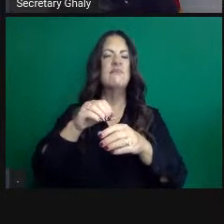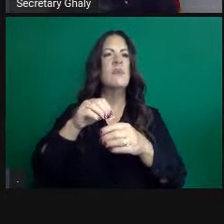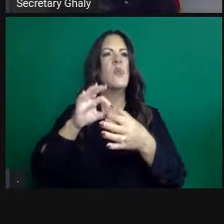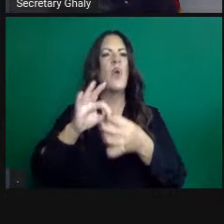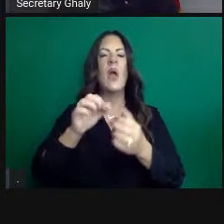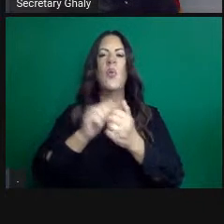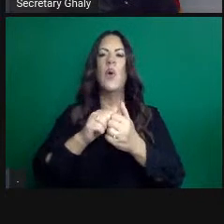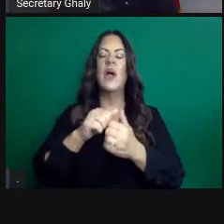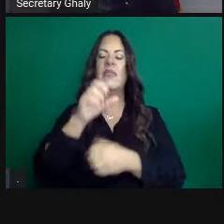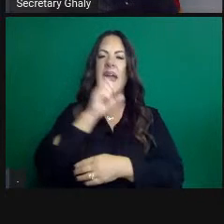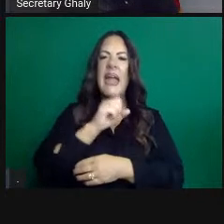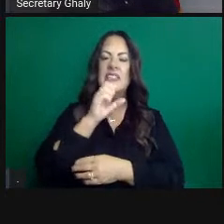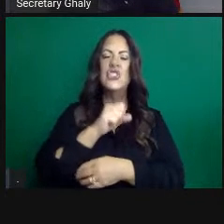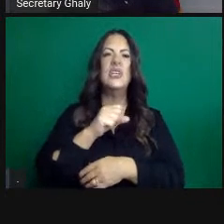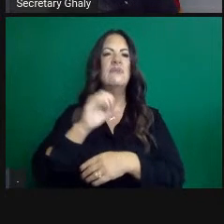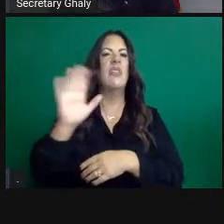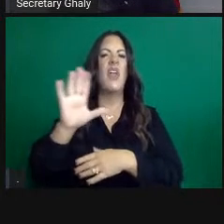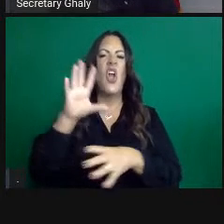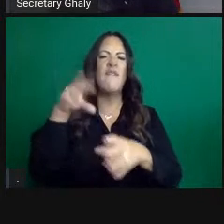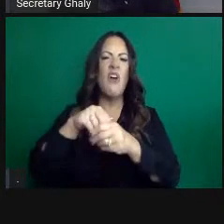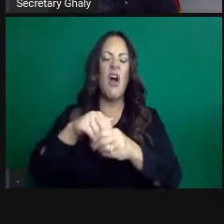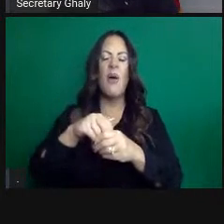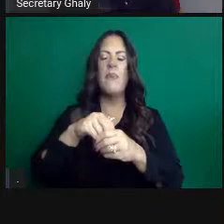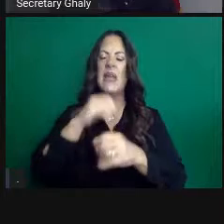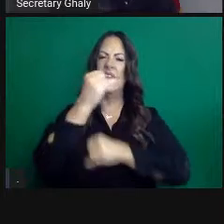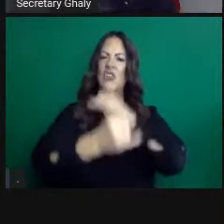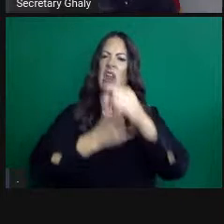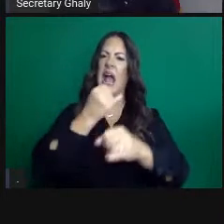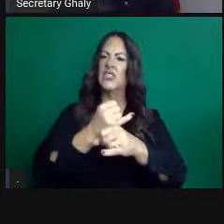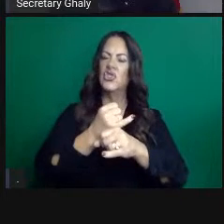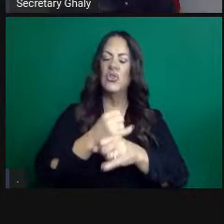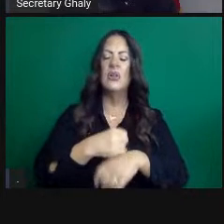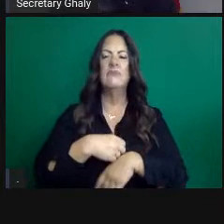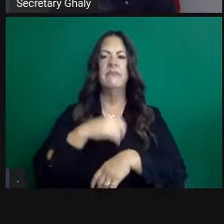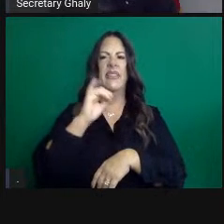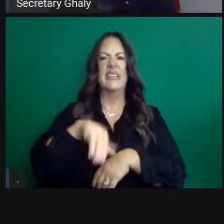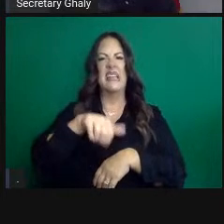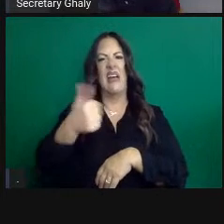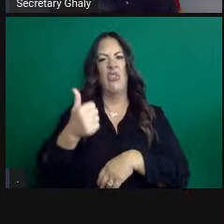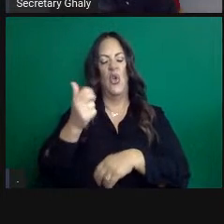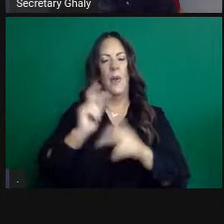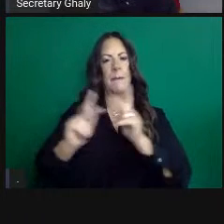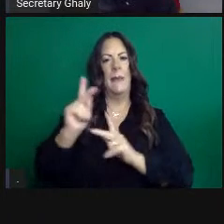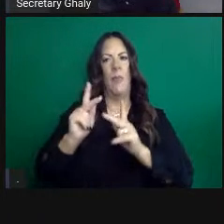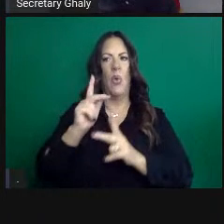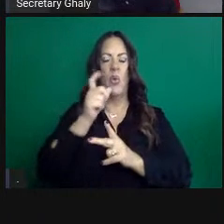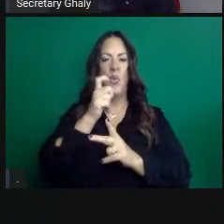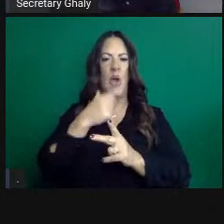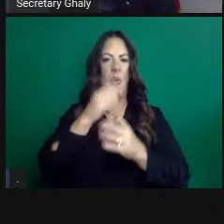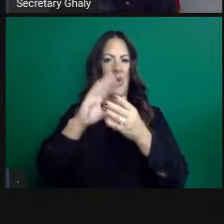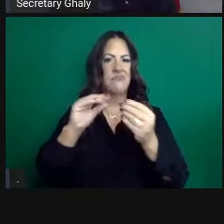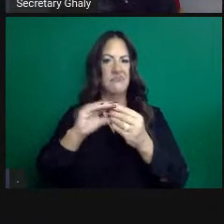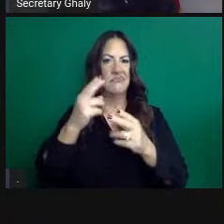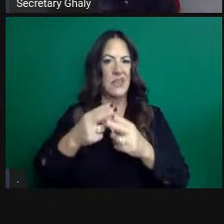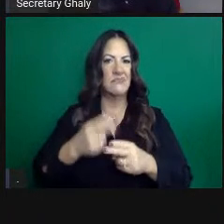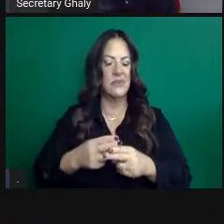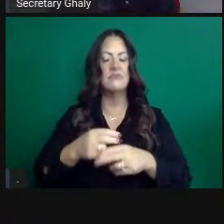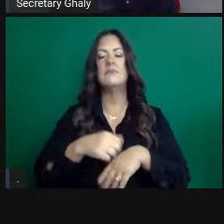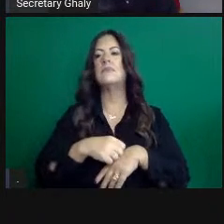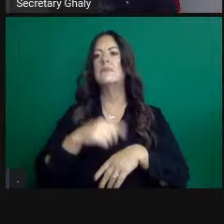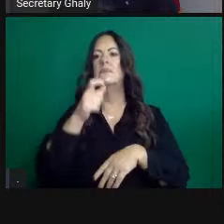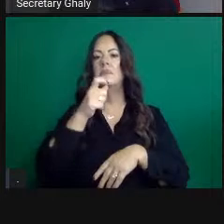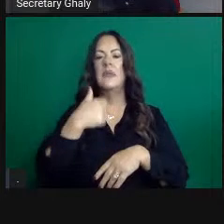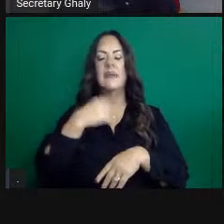in California, but nationally, really forefathers, foremothers of this entire movement across the nation